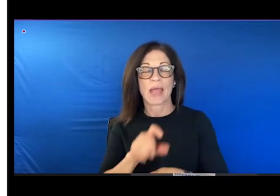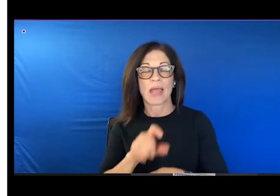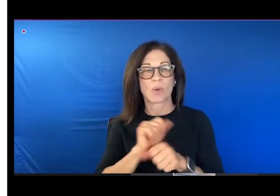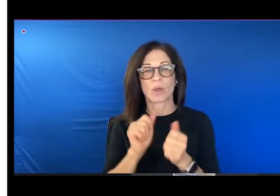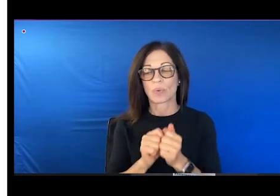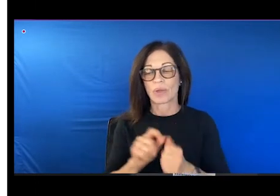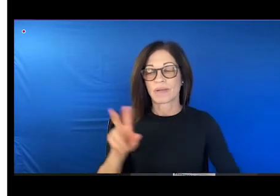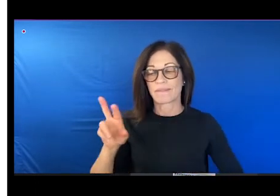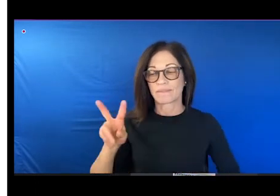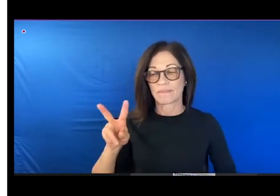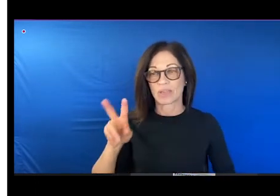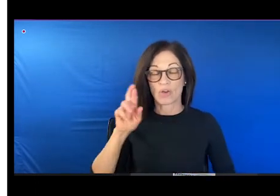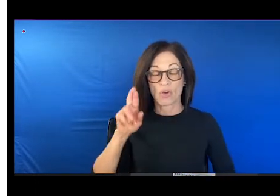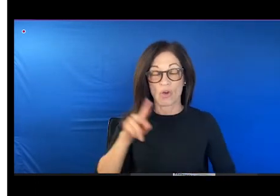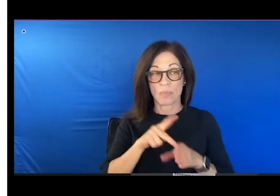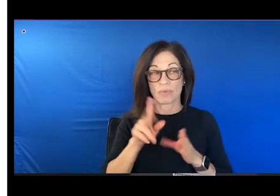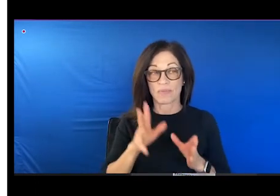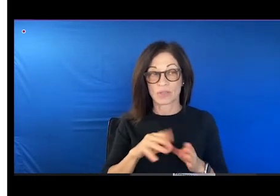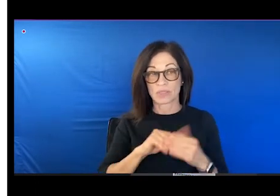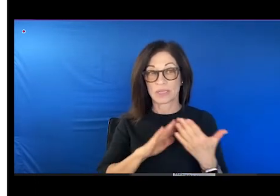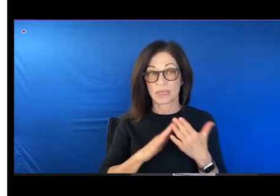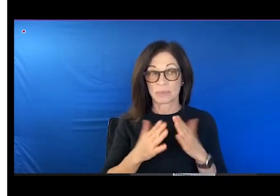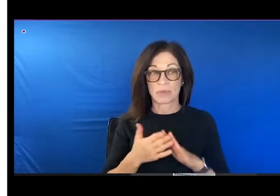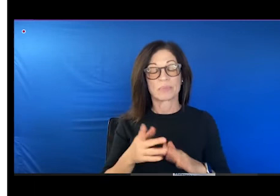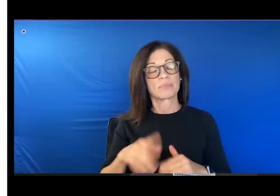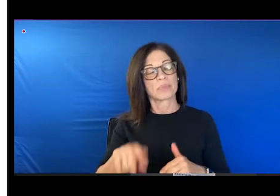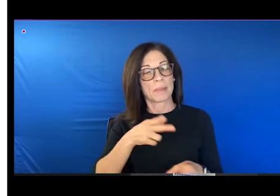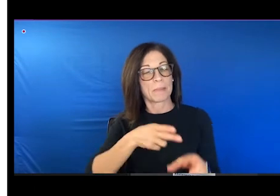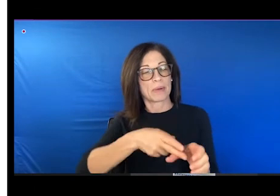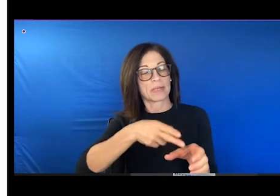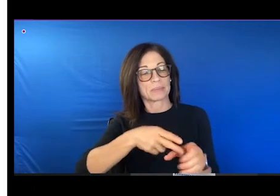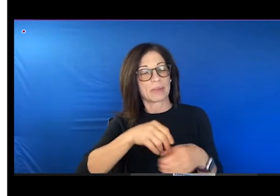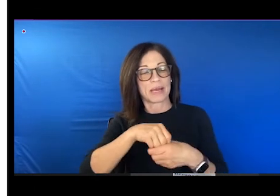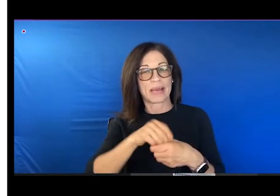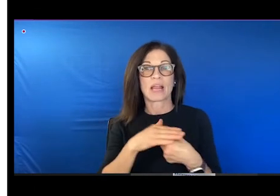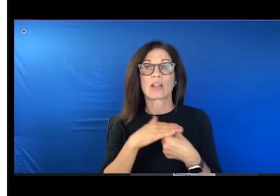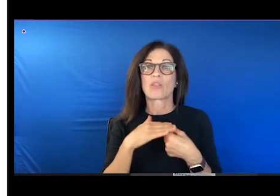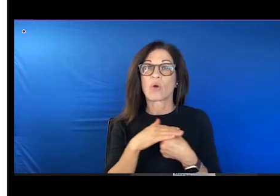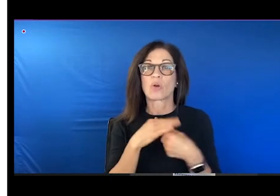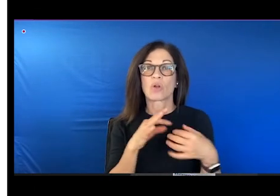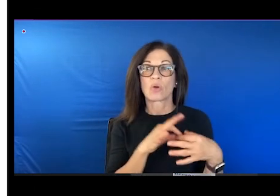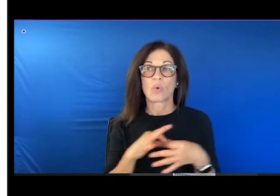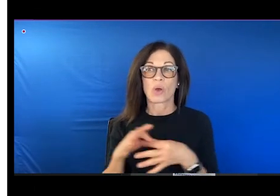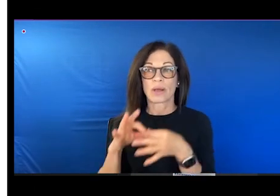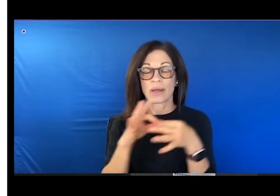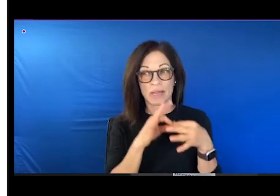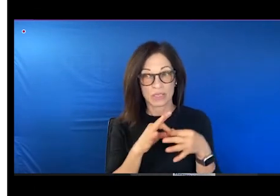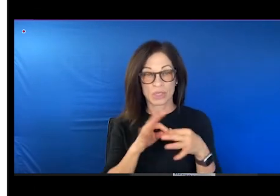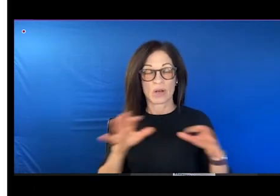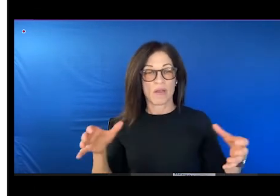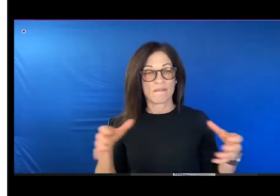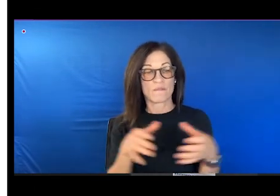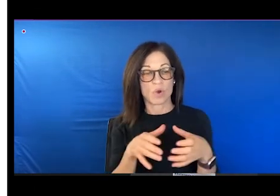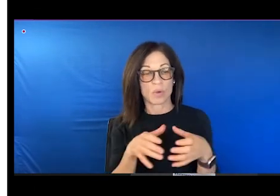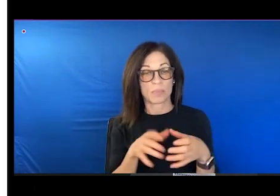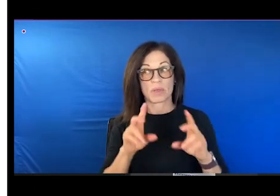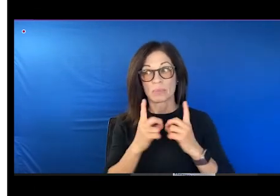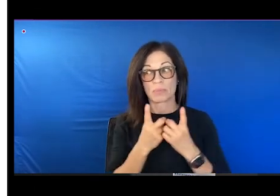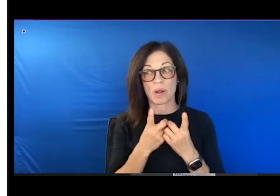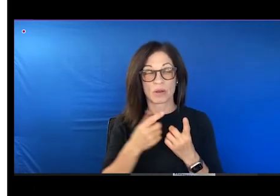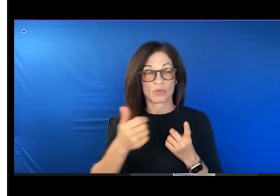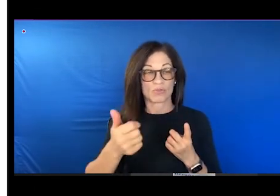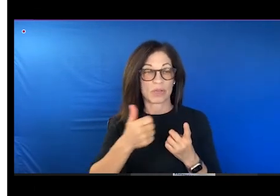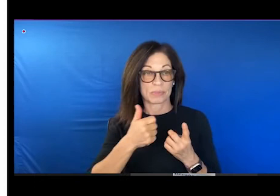I was working with vocational rehab professionals too that were in the community, and they participated in a local coordination